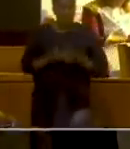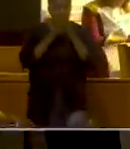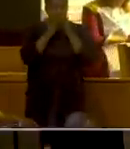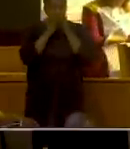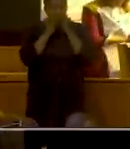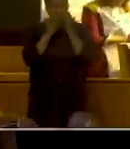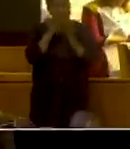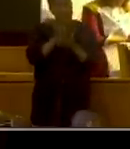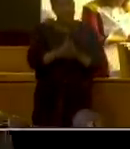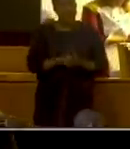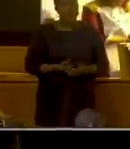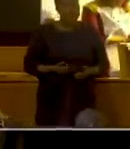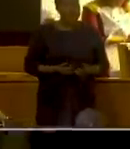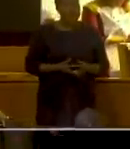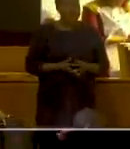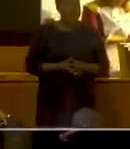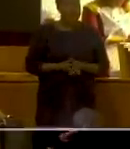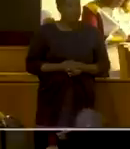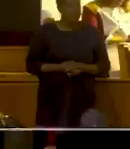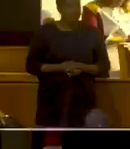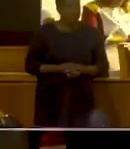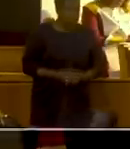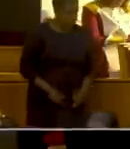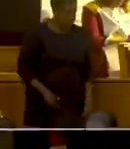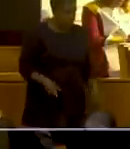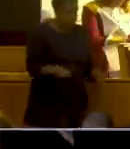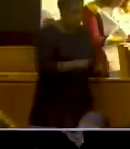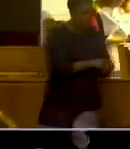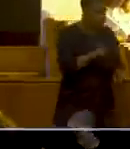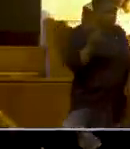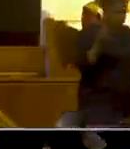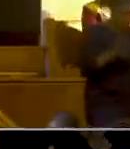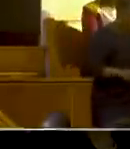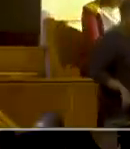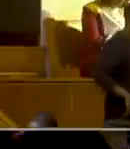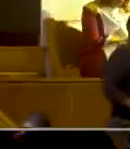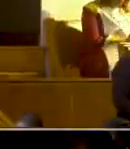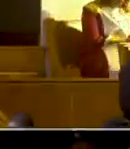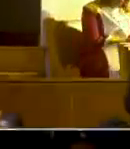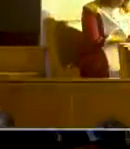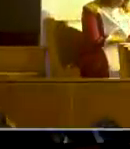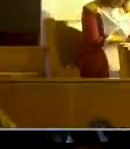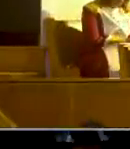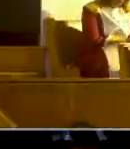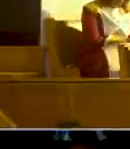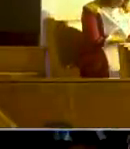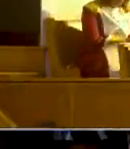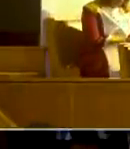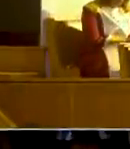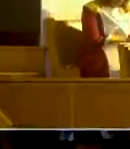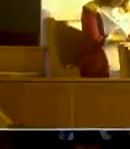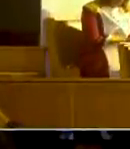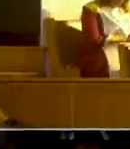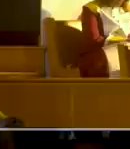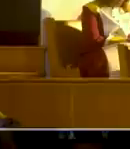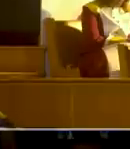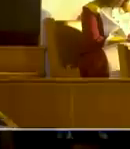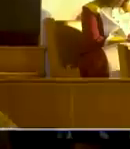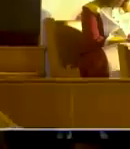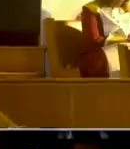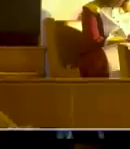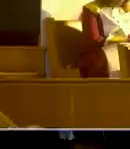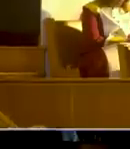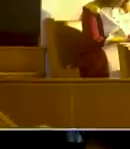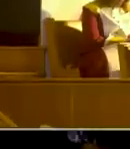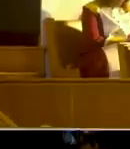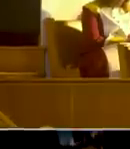amen. As you return to your seats, we're getting ready to leave this place. If you're with us today and you desire the great